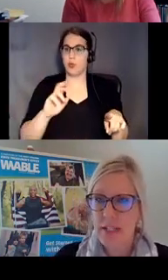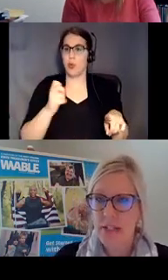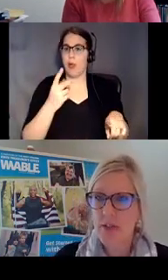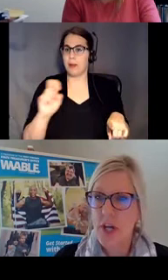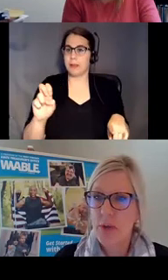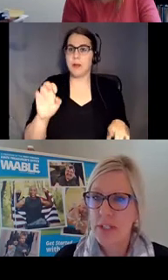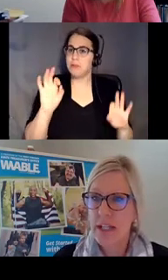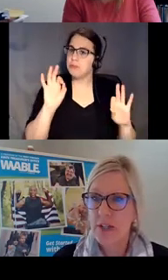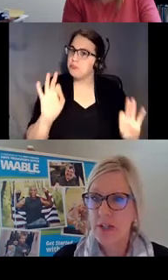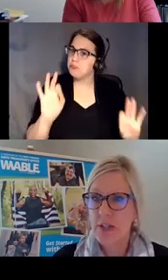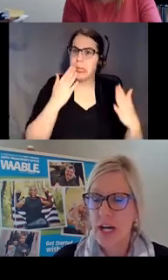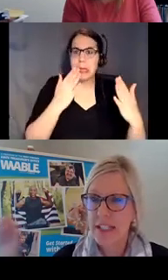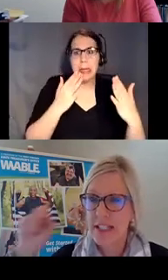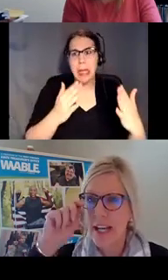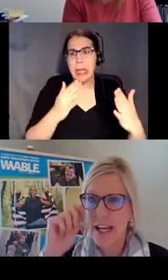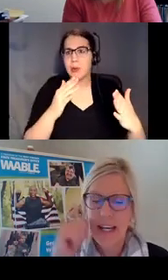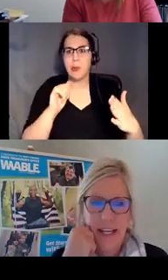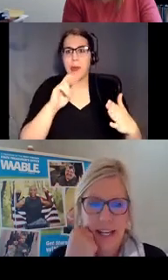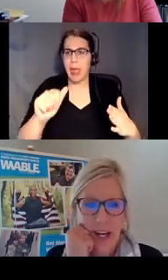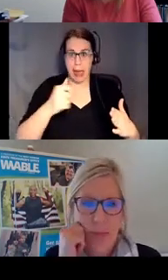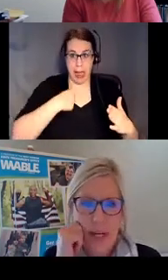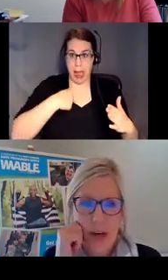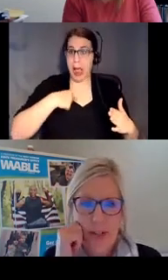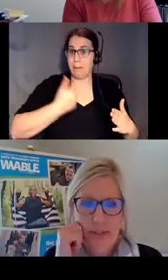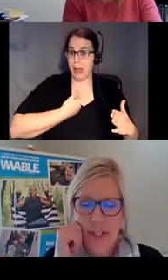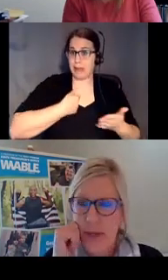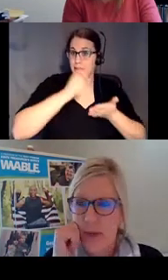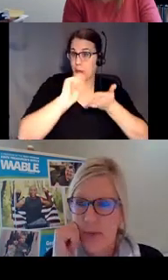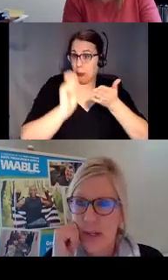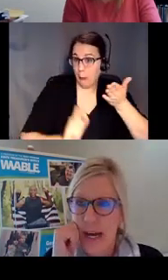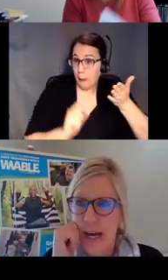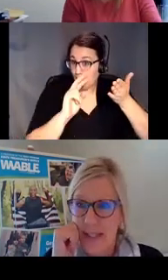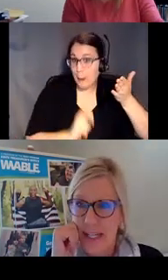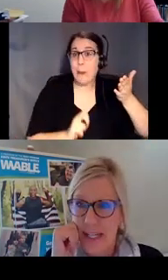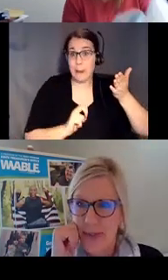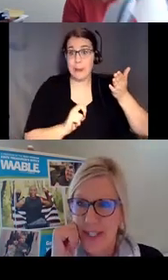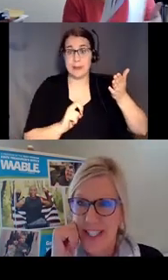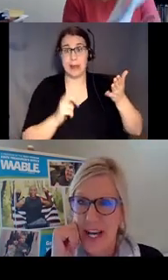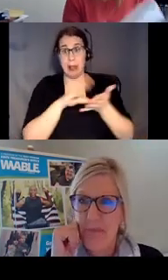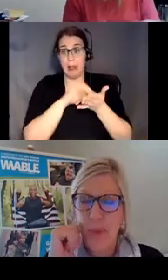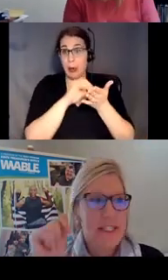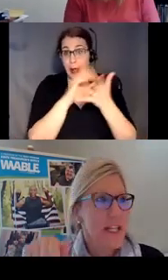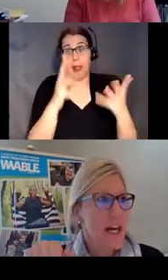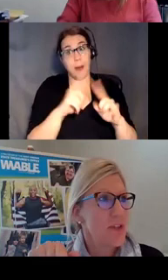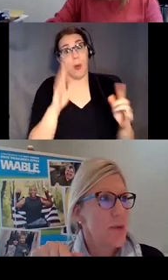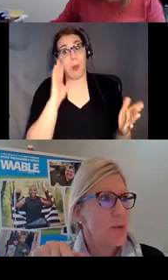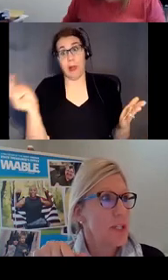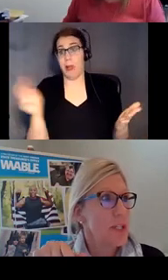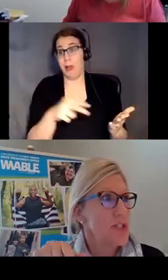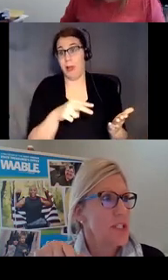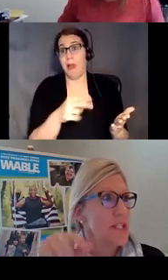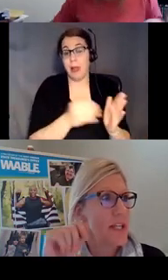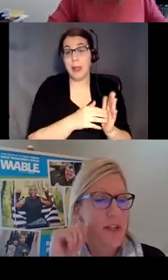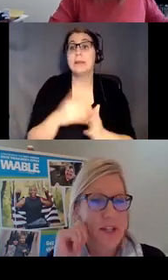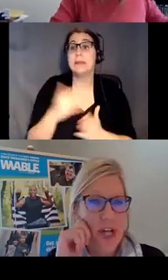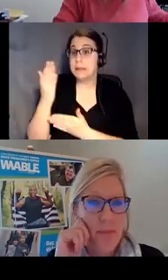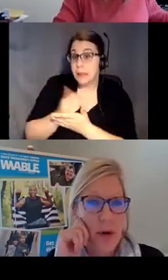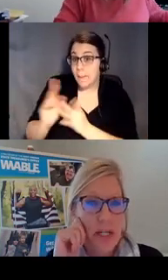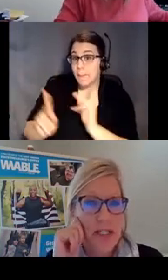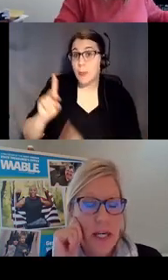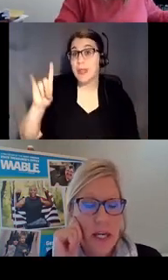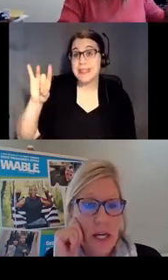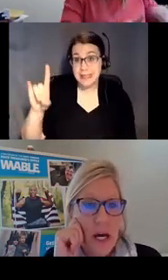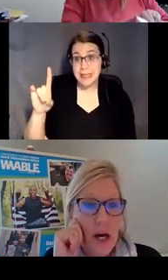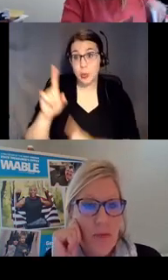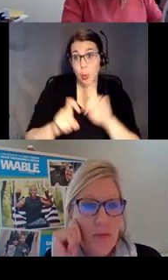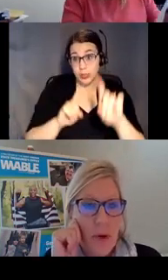helpful. I took notes. I learned a lot today, but I'll definitely be referring back to my notes. We did have a couple questions in the chat